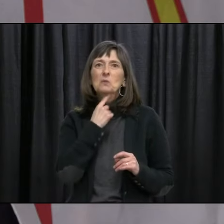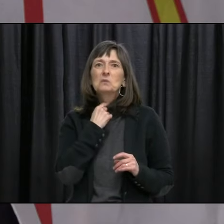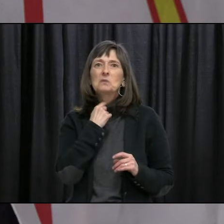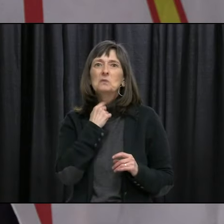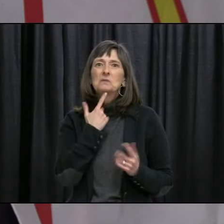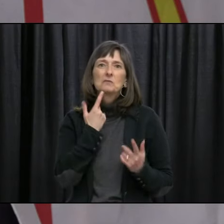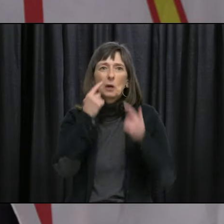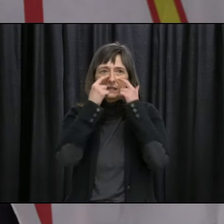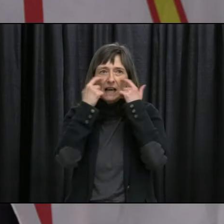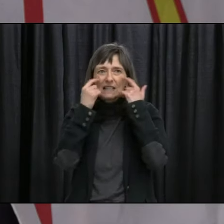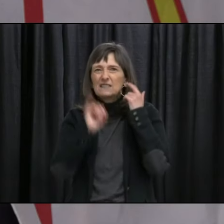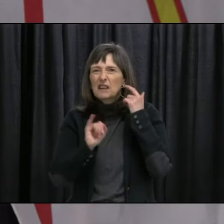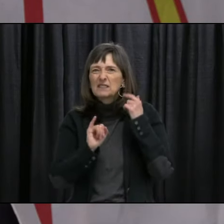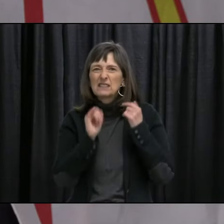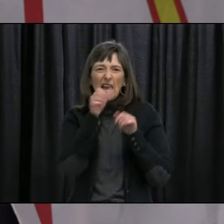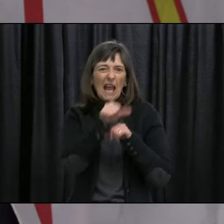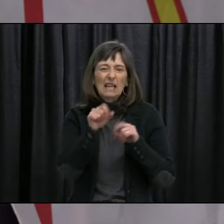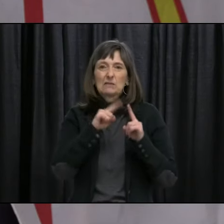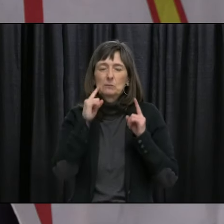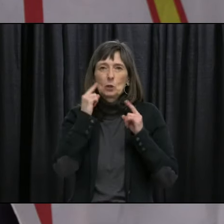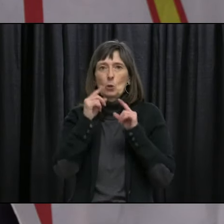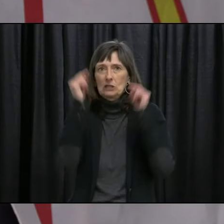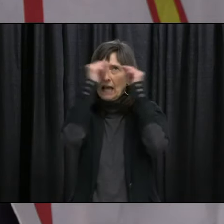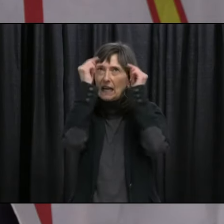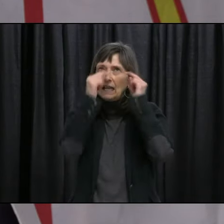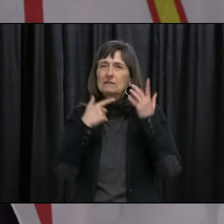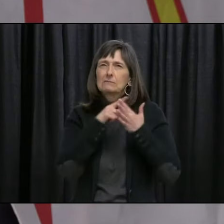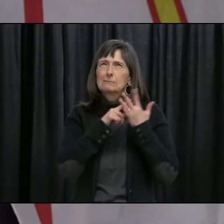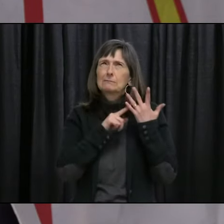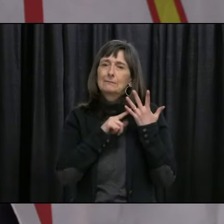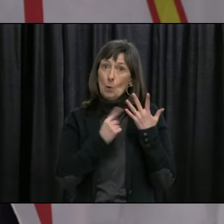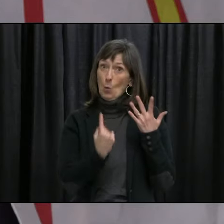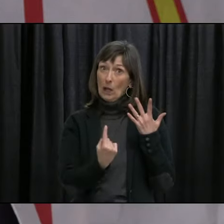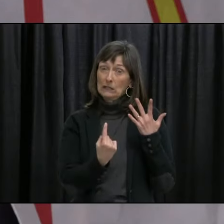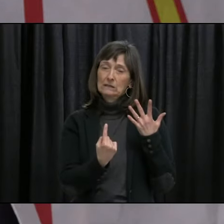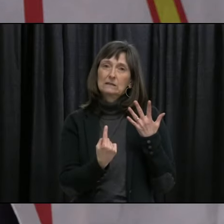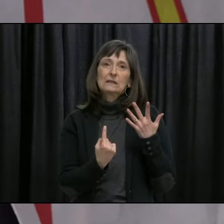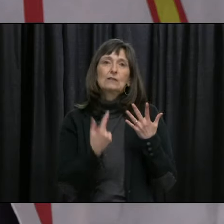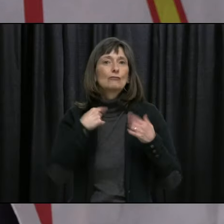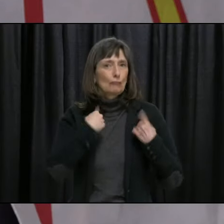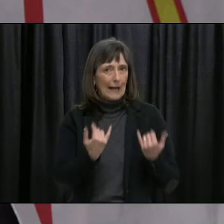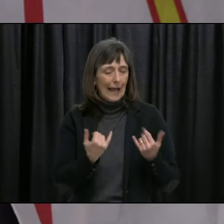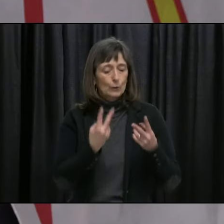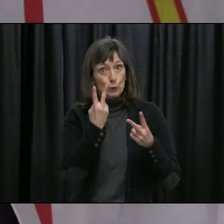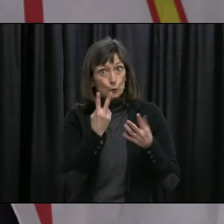all of those things. So, there's a lot to consider when you're making those decisions, but certainly if the evidence is